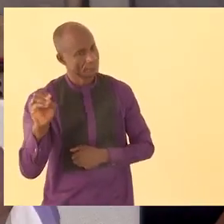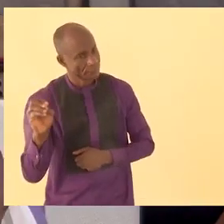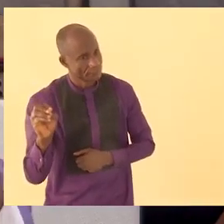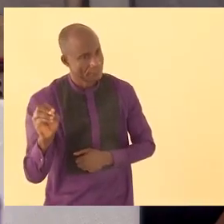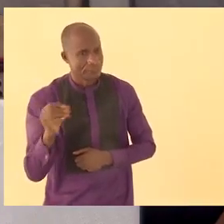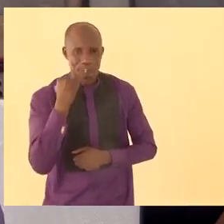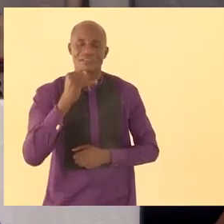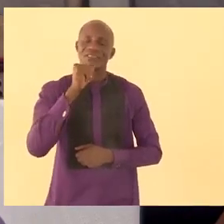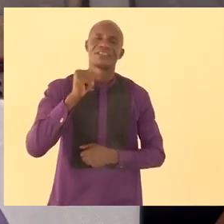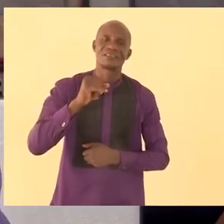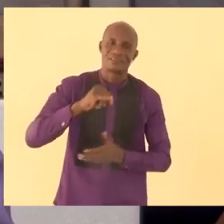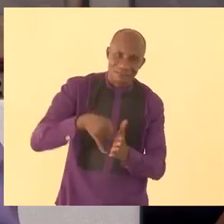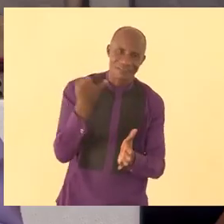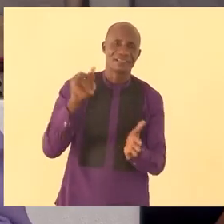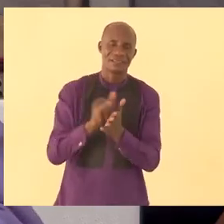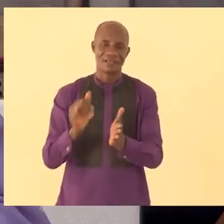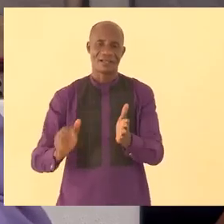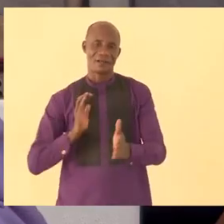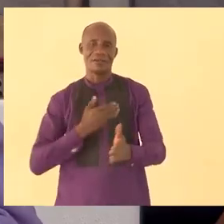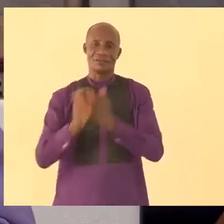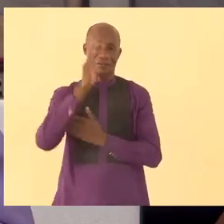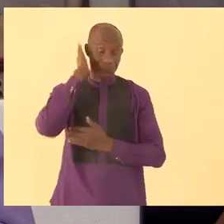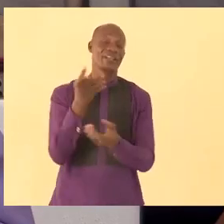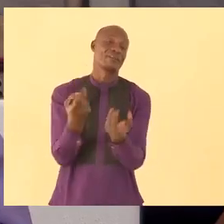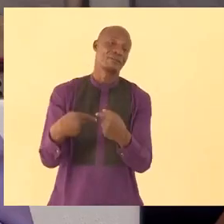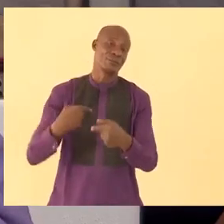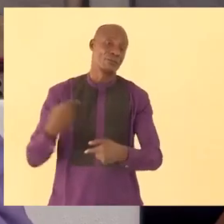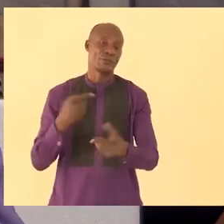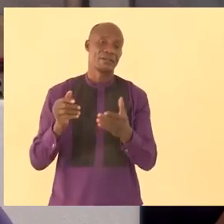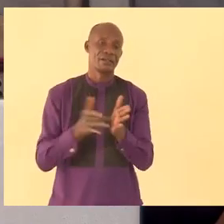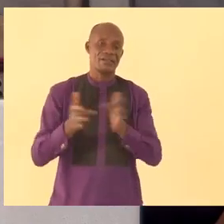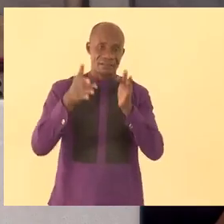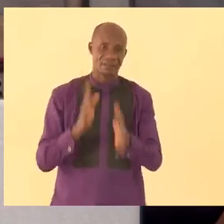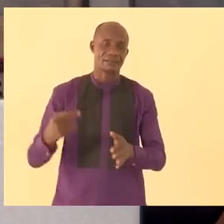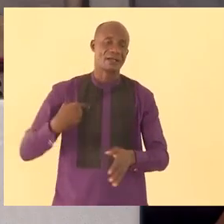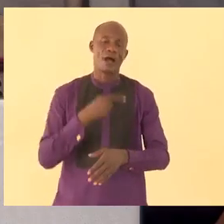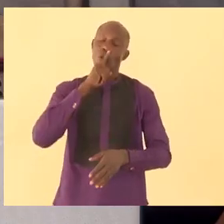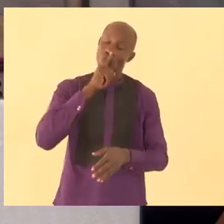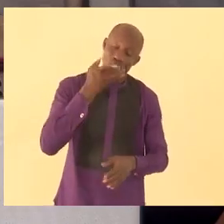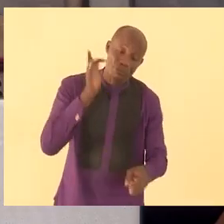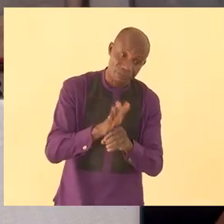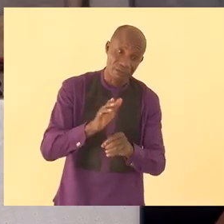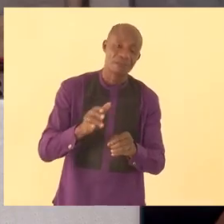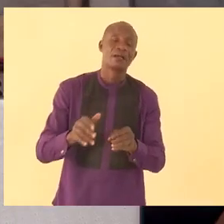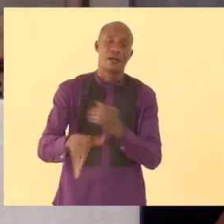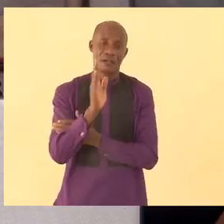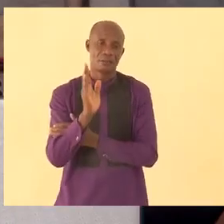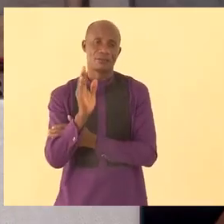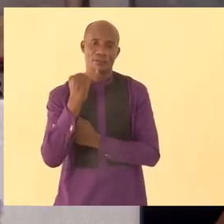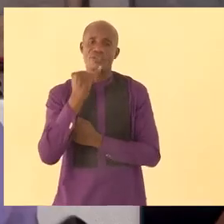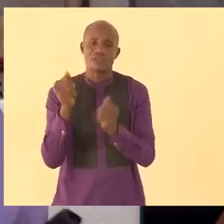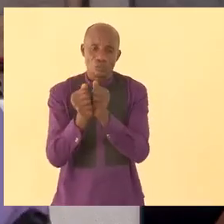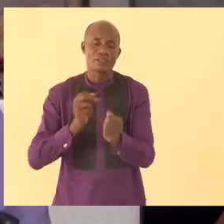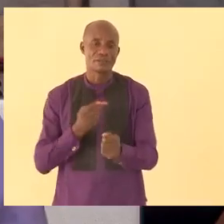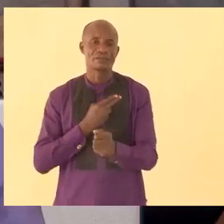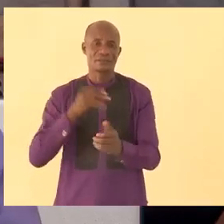So, it's not just that our God will come. We Christians are assured that our God is with us. Is